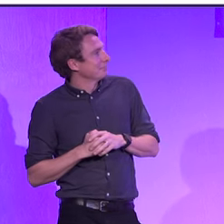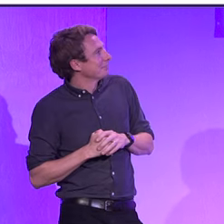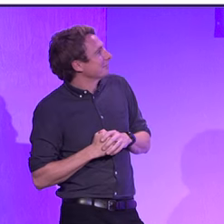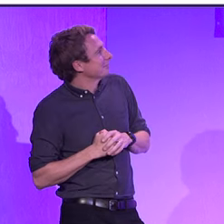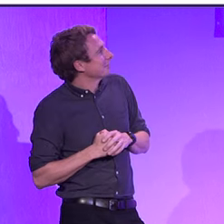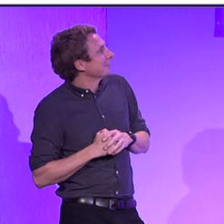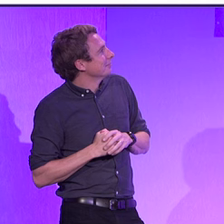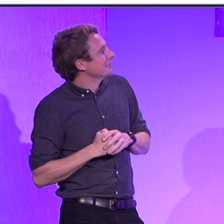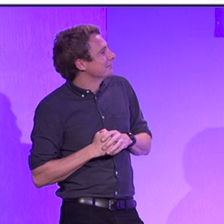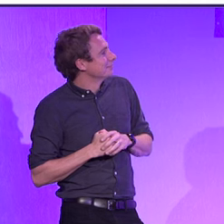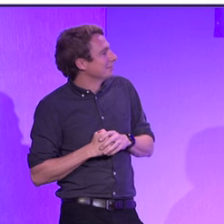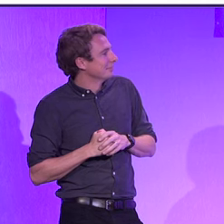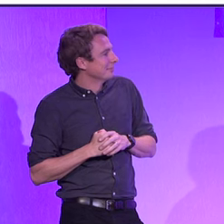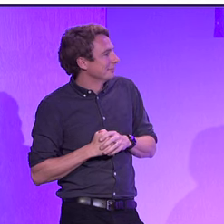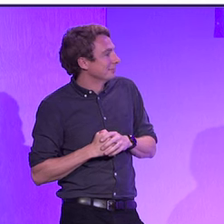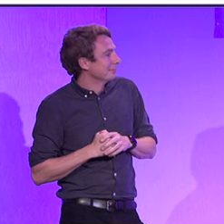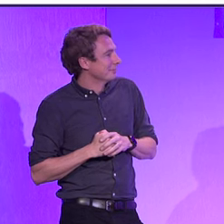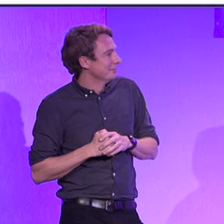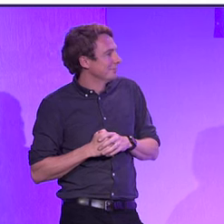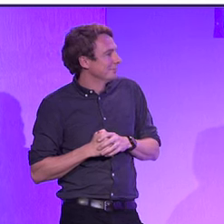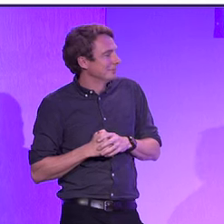Anyway, so at this point,